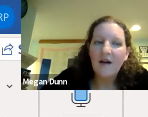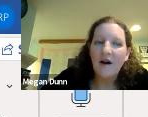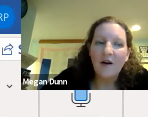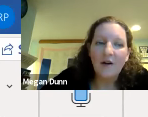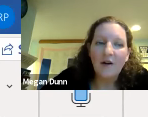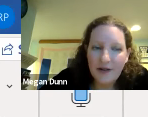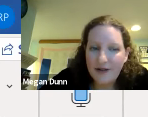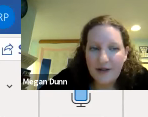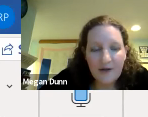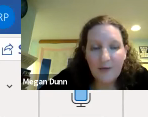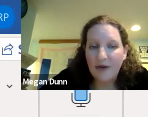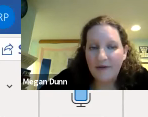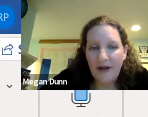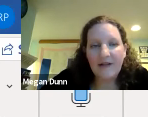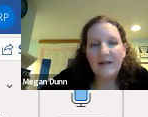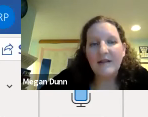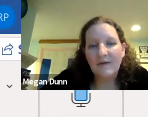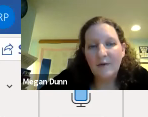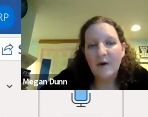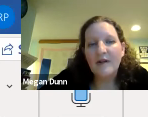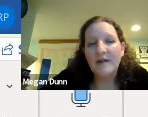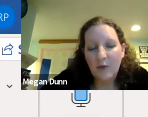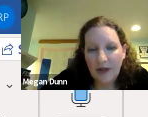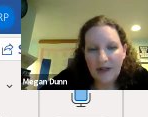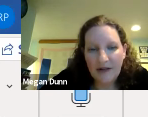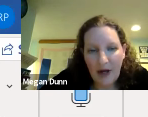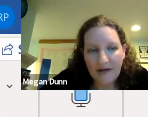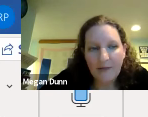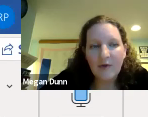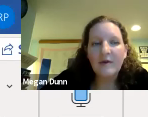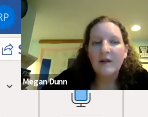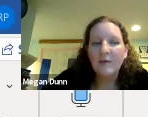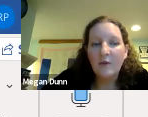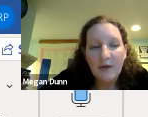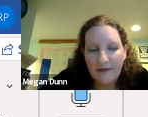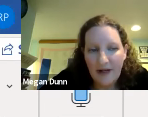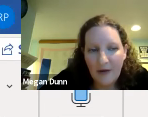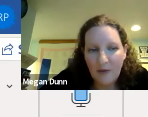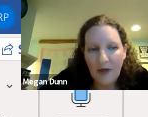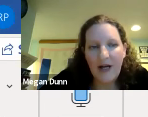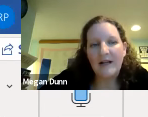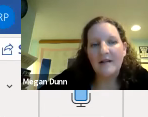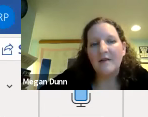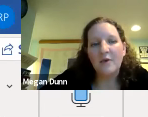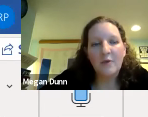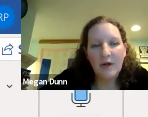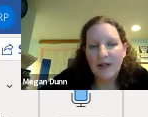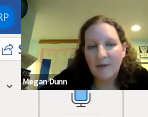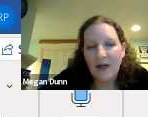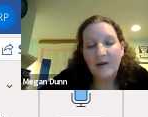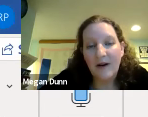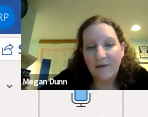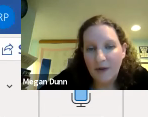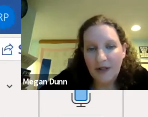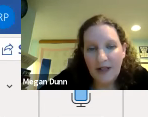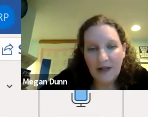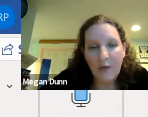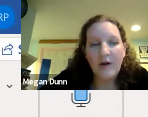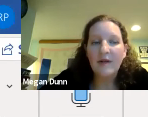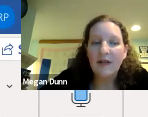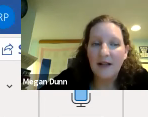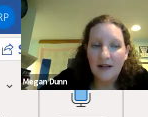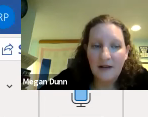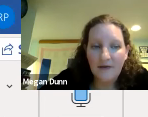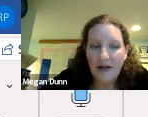scenes. Our goal is to distribute the vaccine to everyone as quickly as possible, and we won't leave anyone behind. So we're working to make sure everyone can